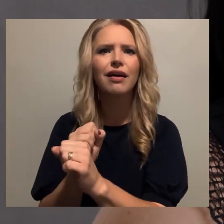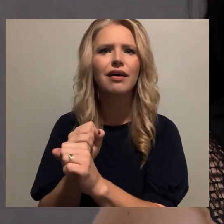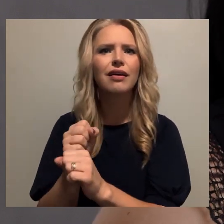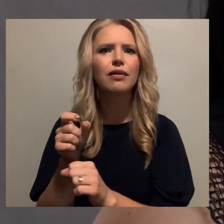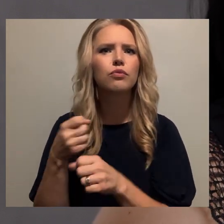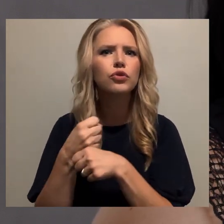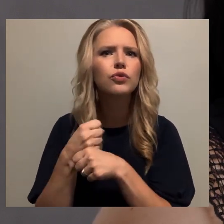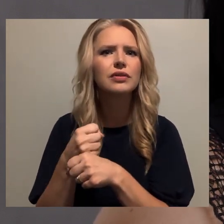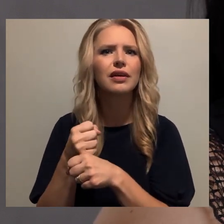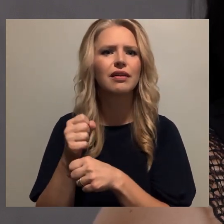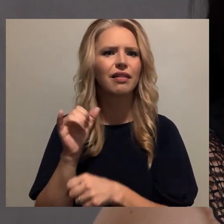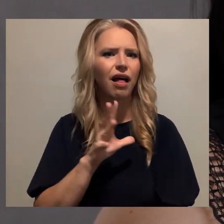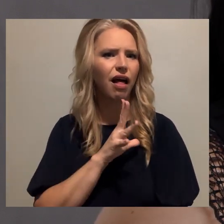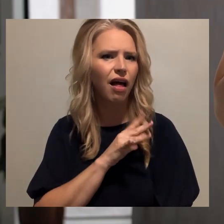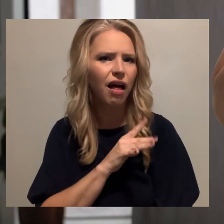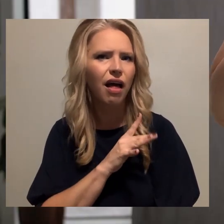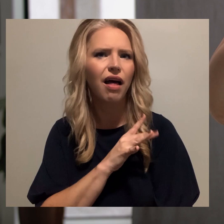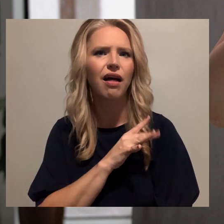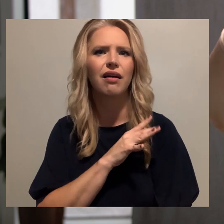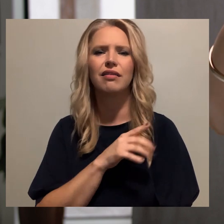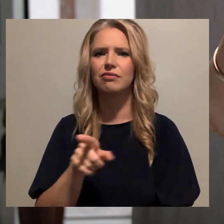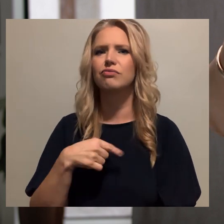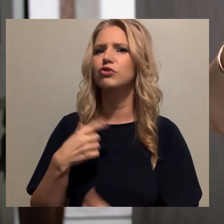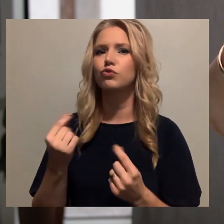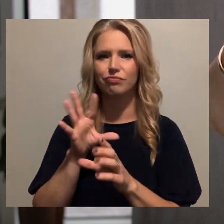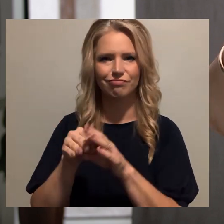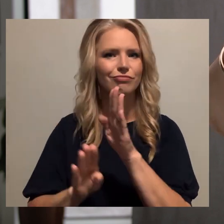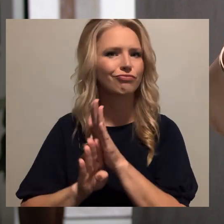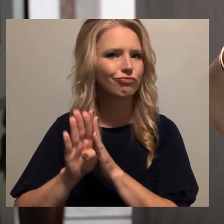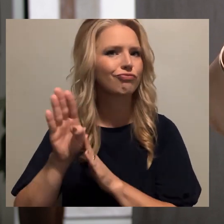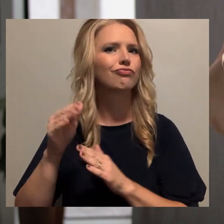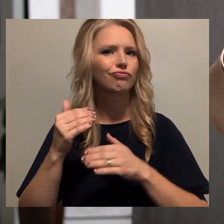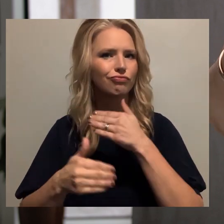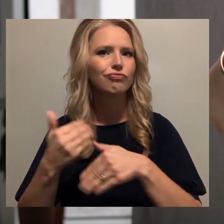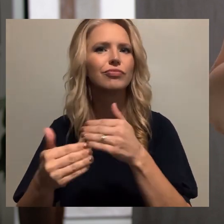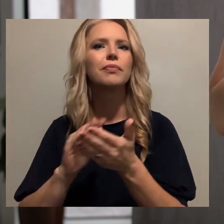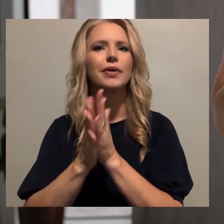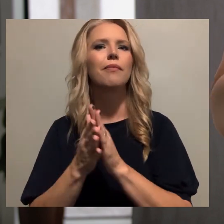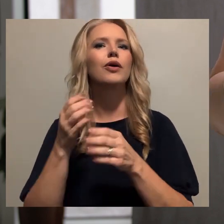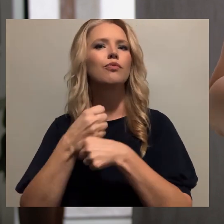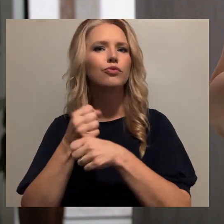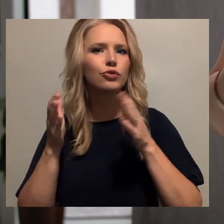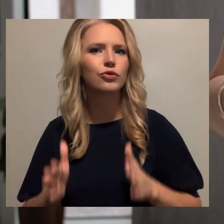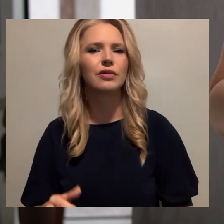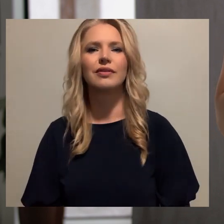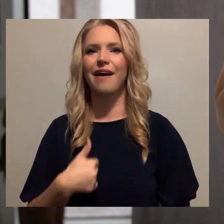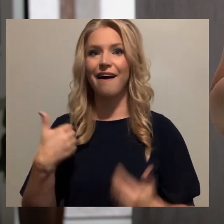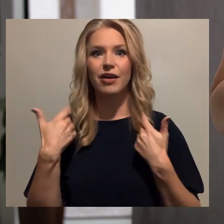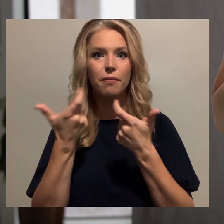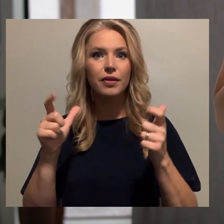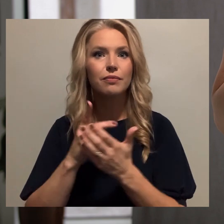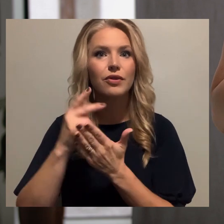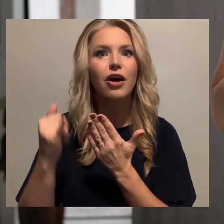as I learned that was a thing in our industry. As I escalated into my career, becoming a producer and overseeing larger and larger budgets and